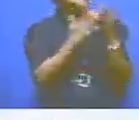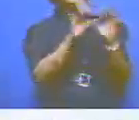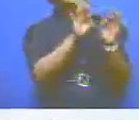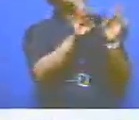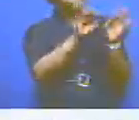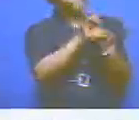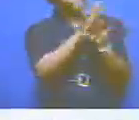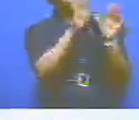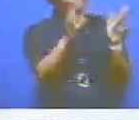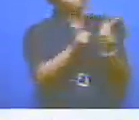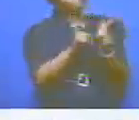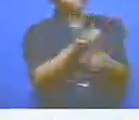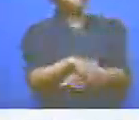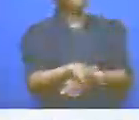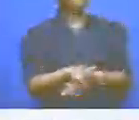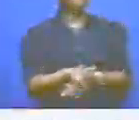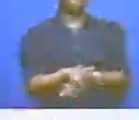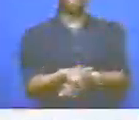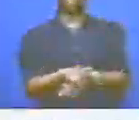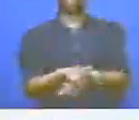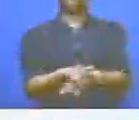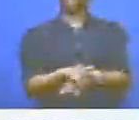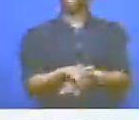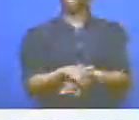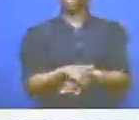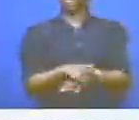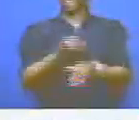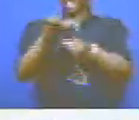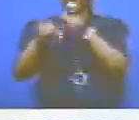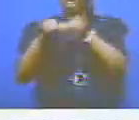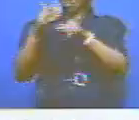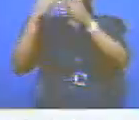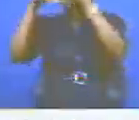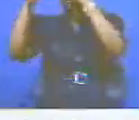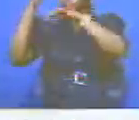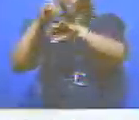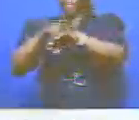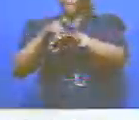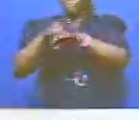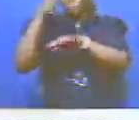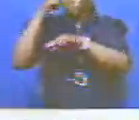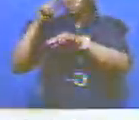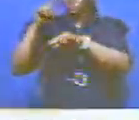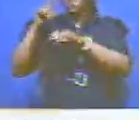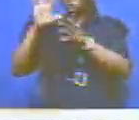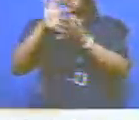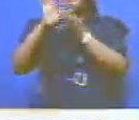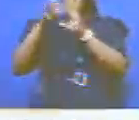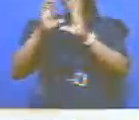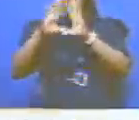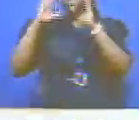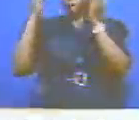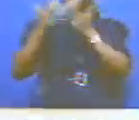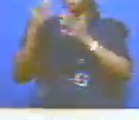that just briefly. Okay. Mm-hmm. In terms of qualifying times for Olympics and the World Championships, mm-hmm, FINA